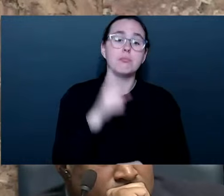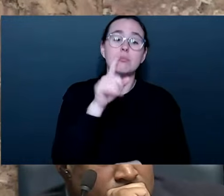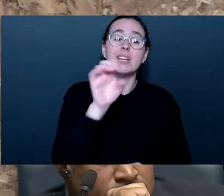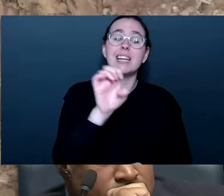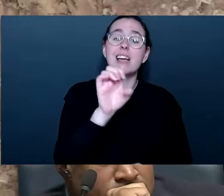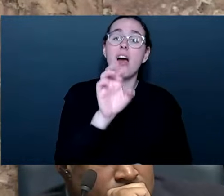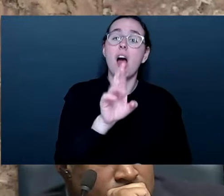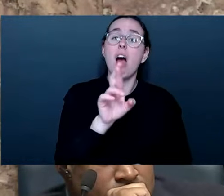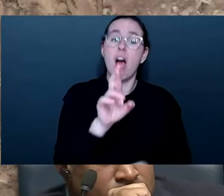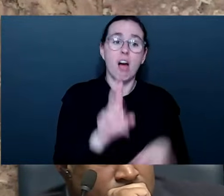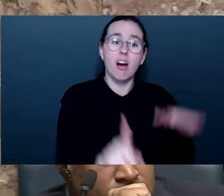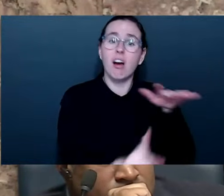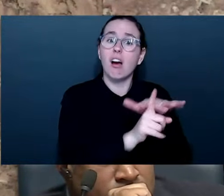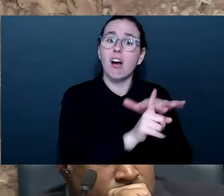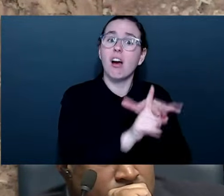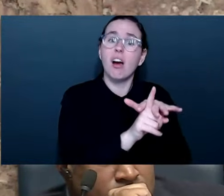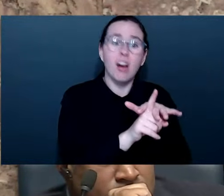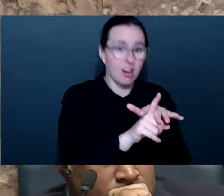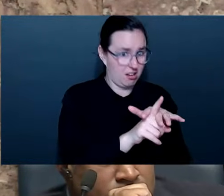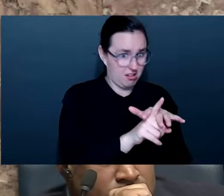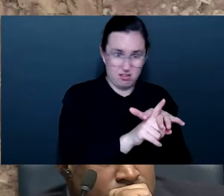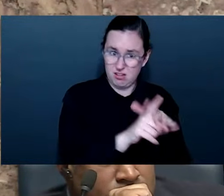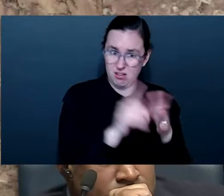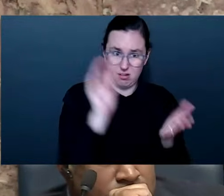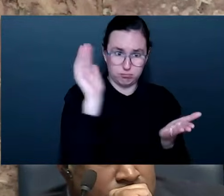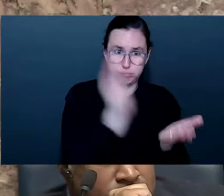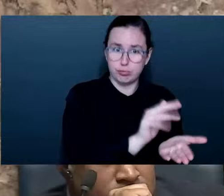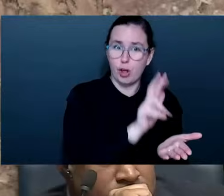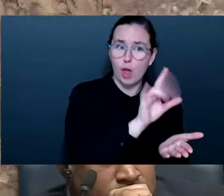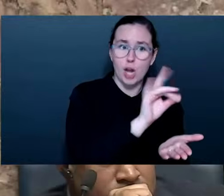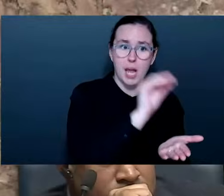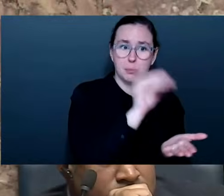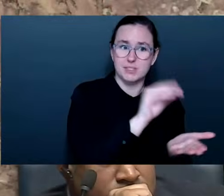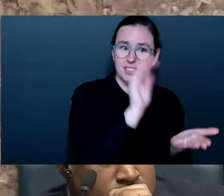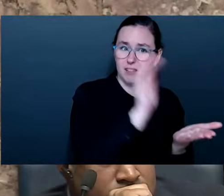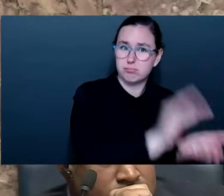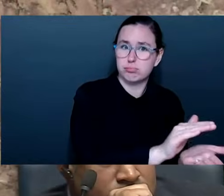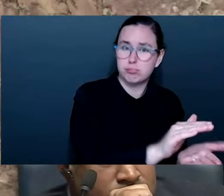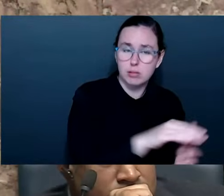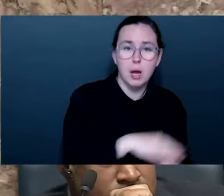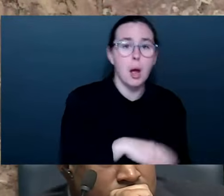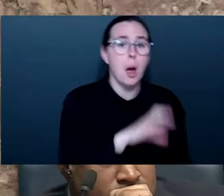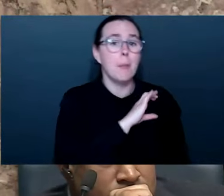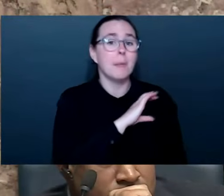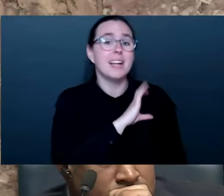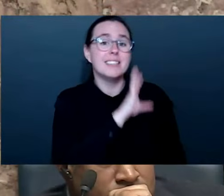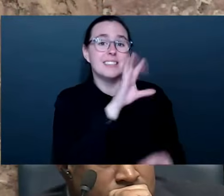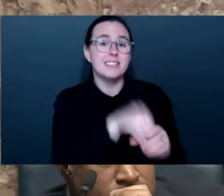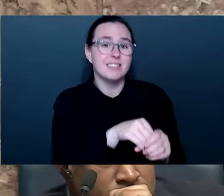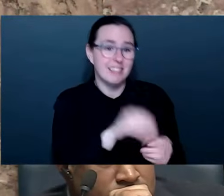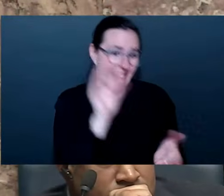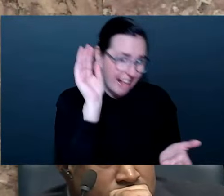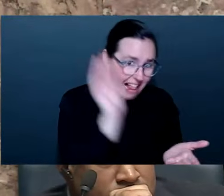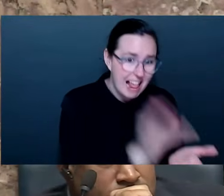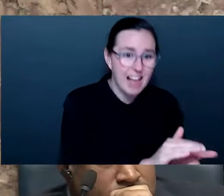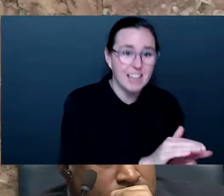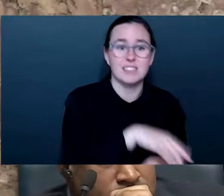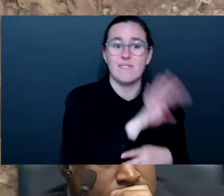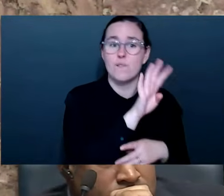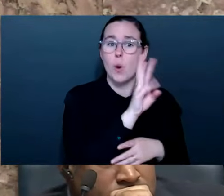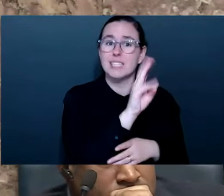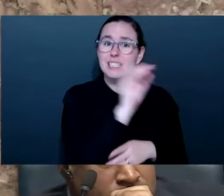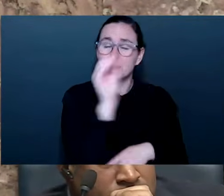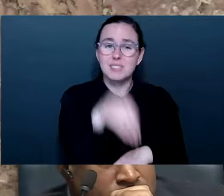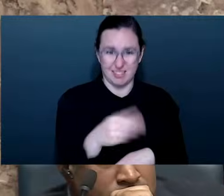after intervention. Clearly, the municipality has found solutions that actually work. To the minister, very simple. Why does this